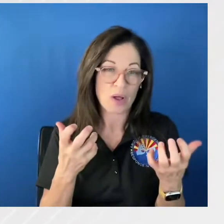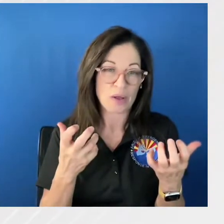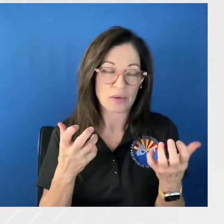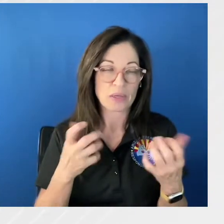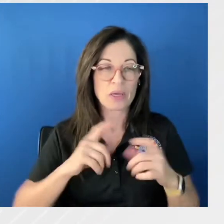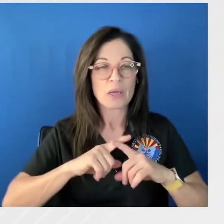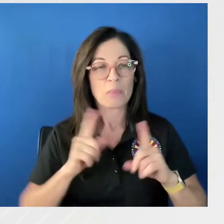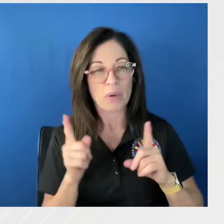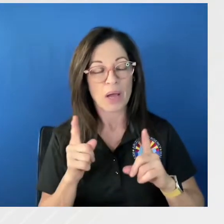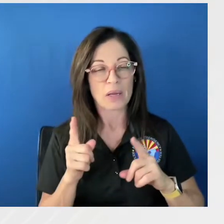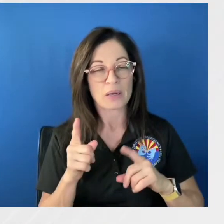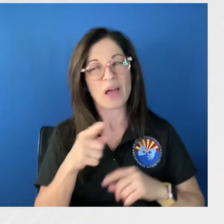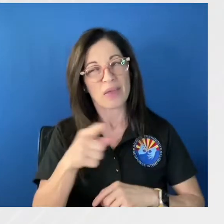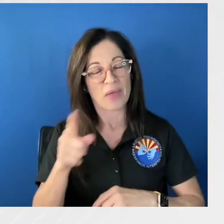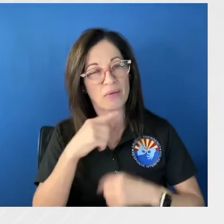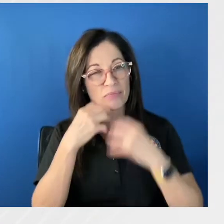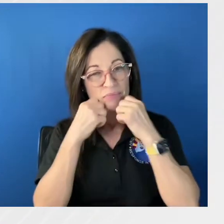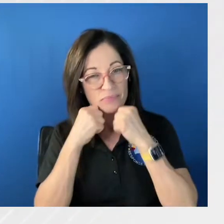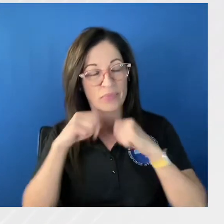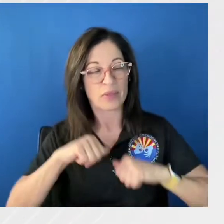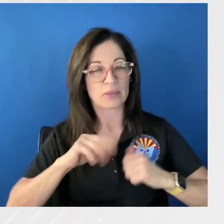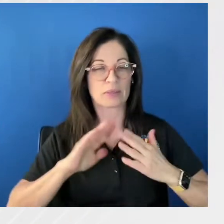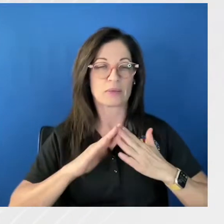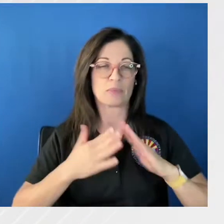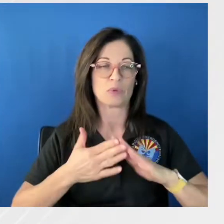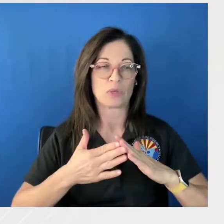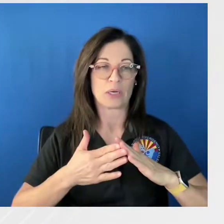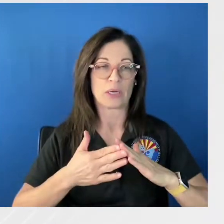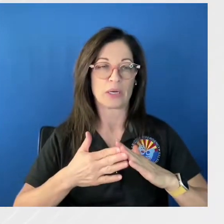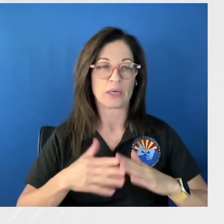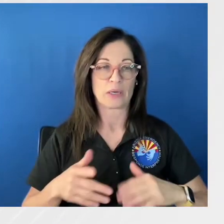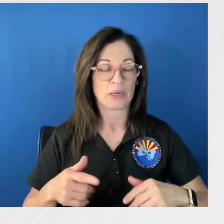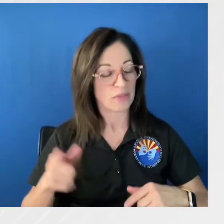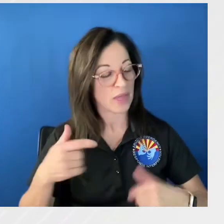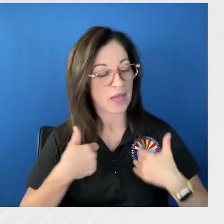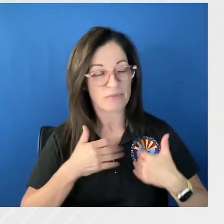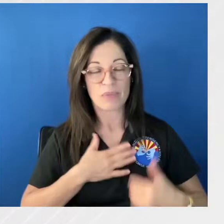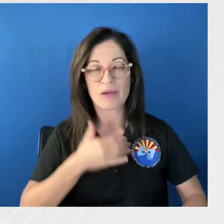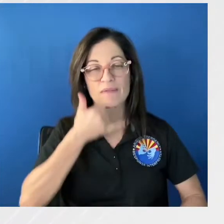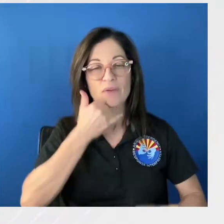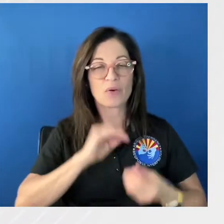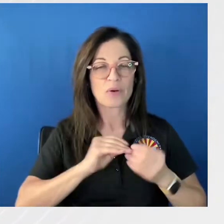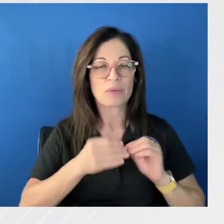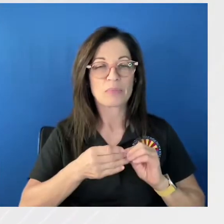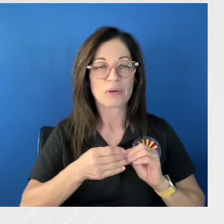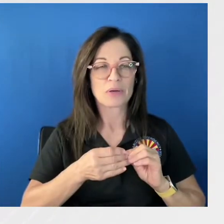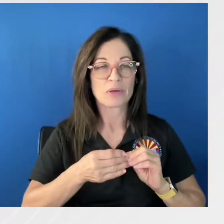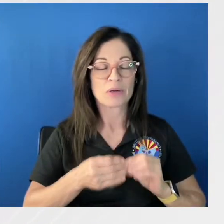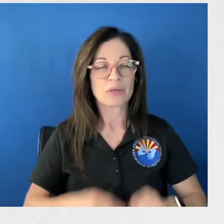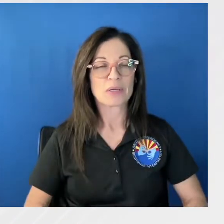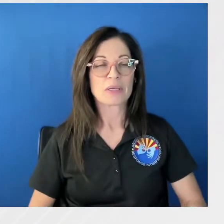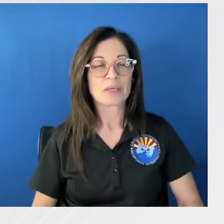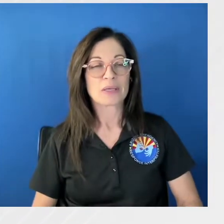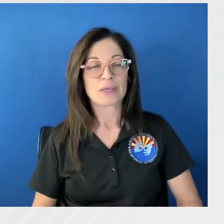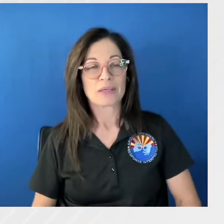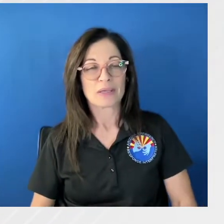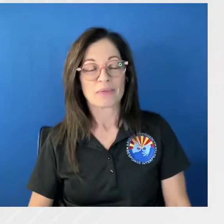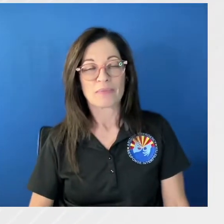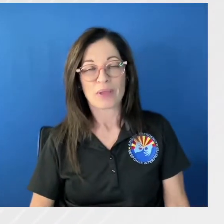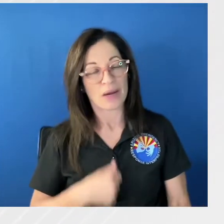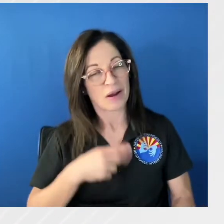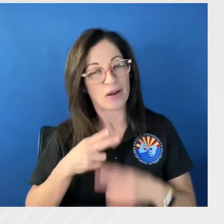they really care about this community, and they got my phone number, and I affectionately referred to